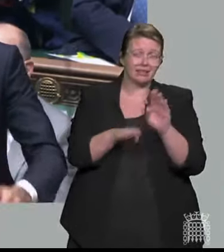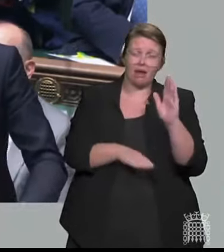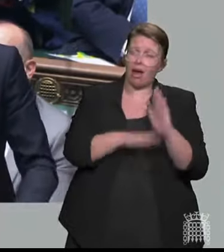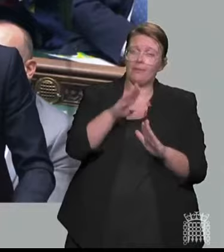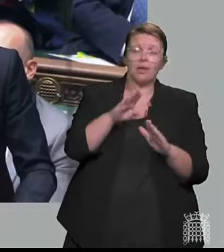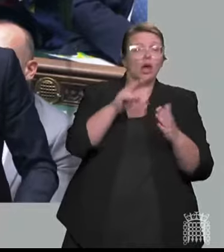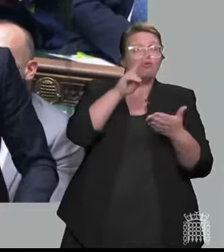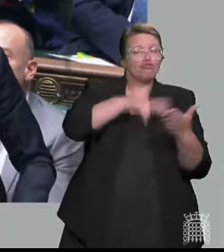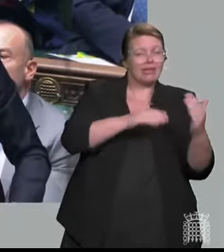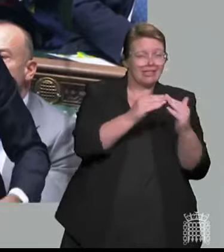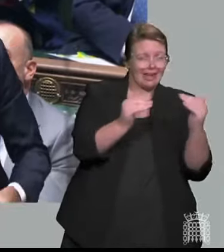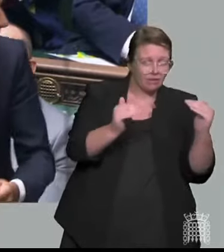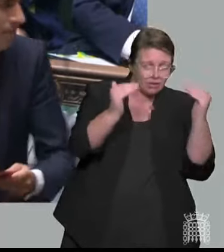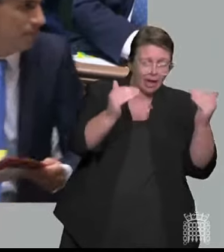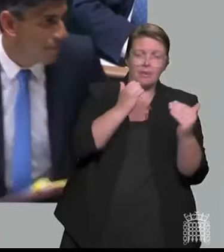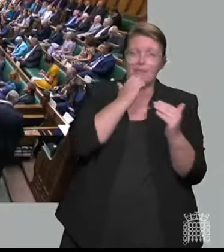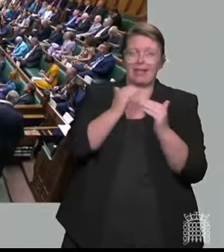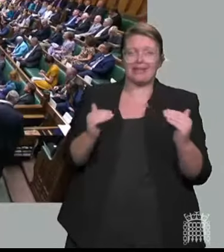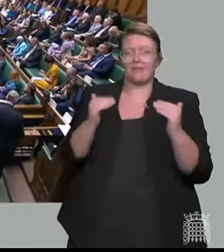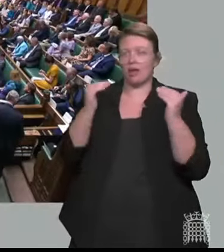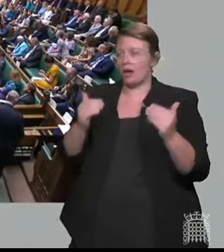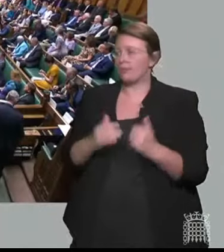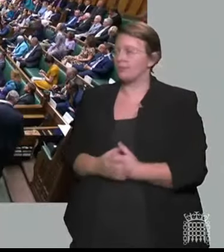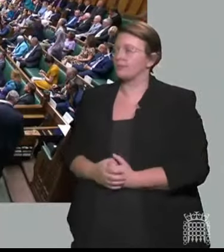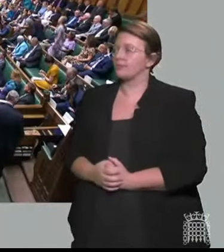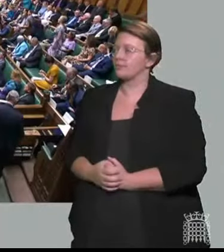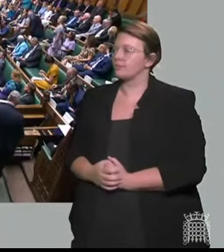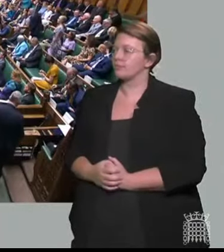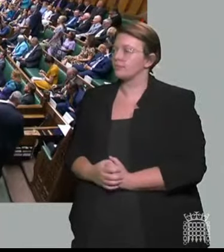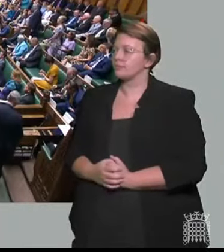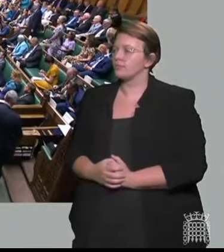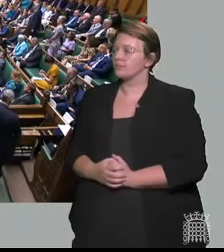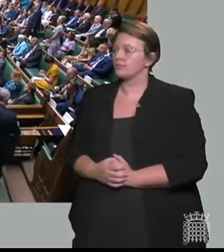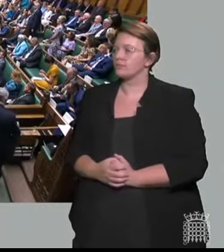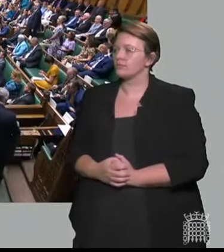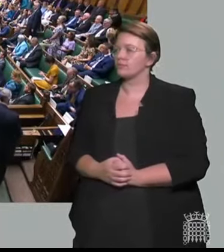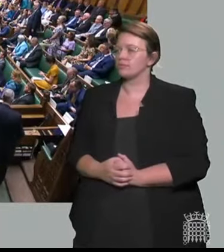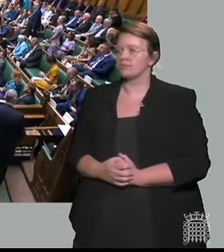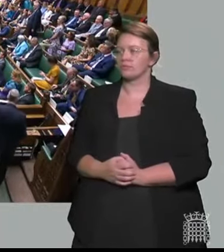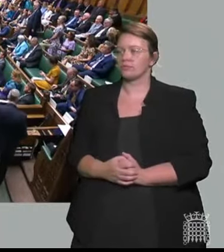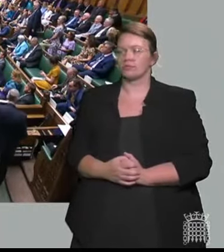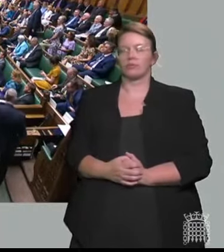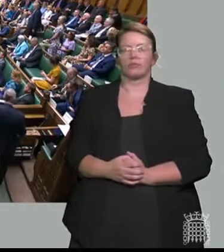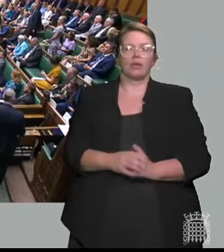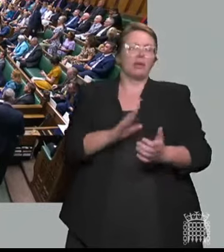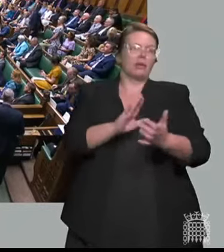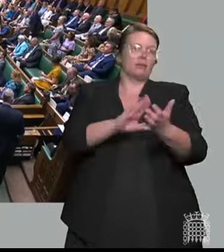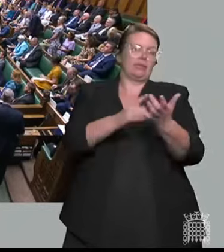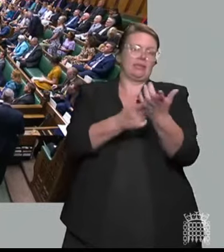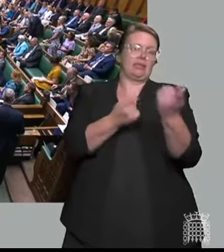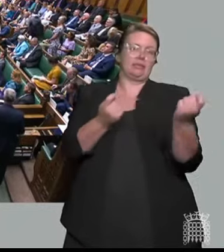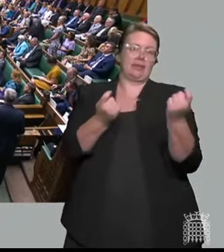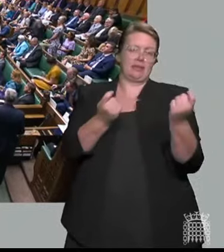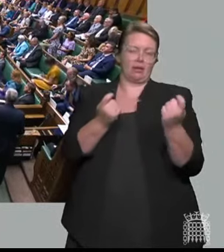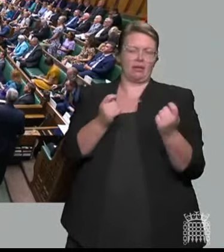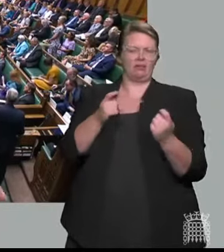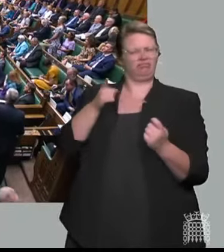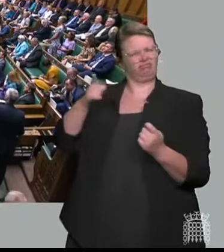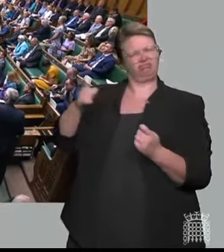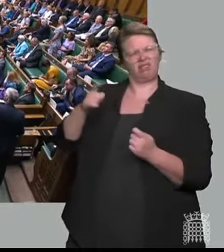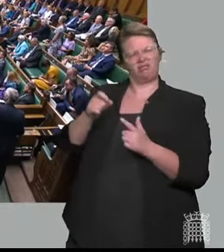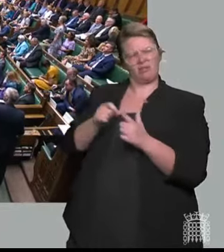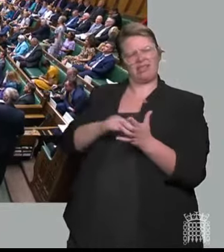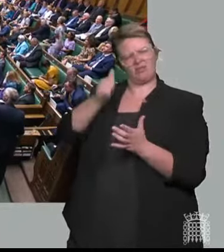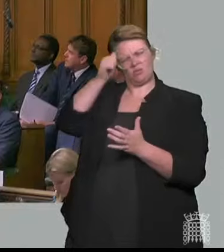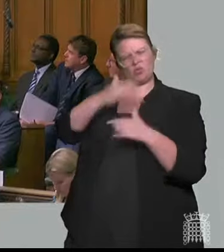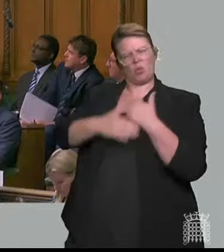considerably, and we're determined to keep going. Priti Patel. Speaker, the Prime Minister is aware of how the RAC issue has really